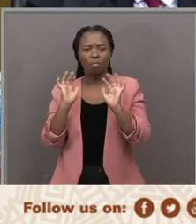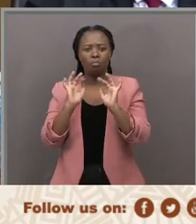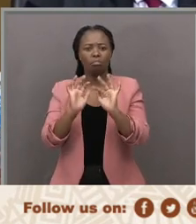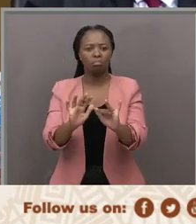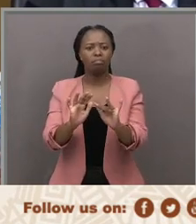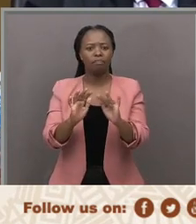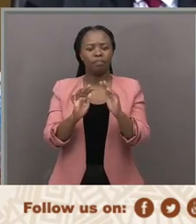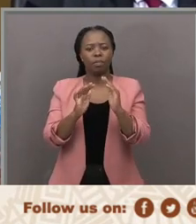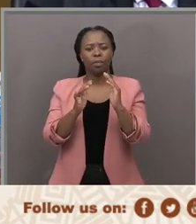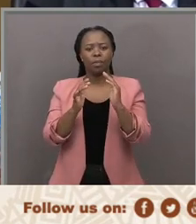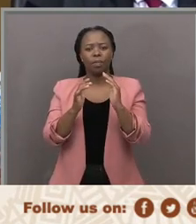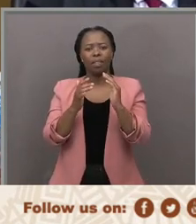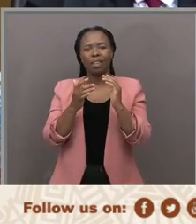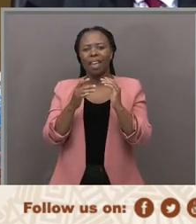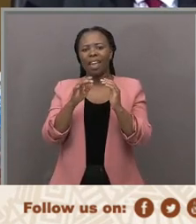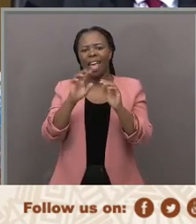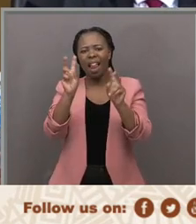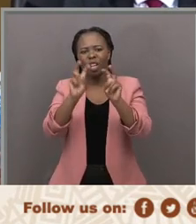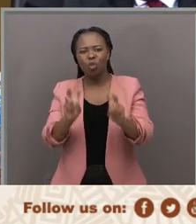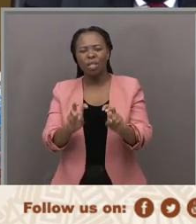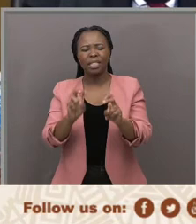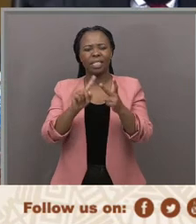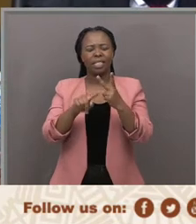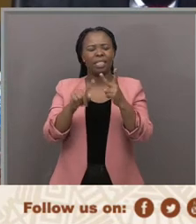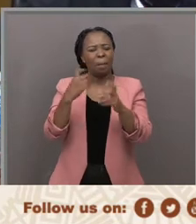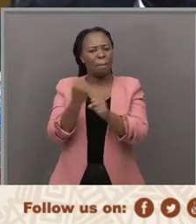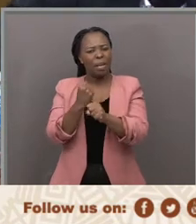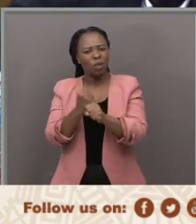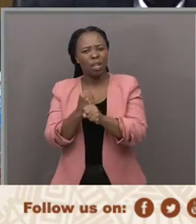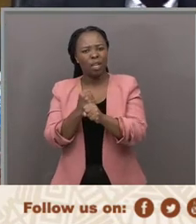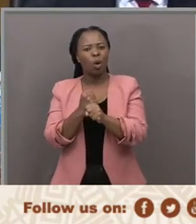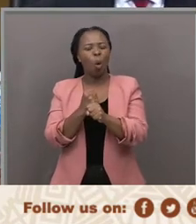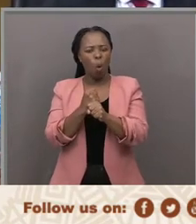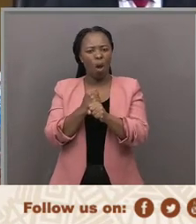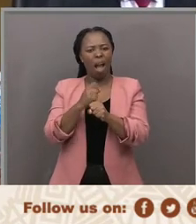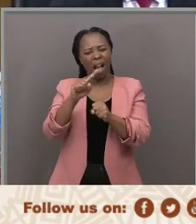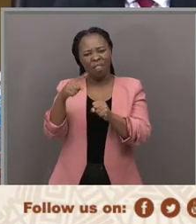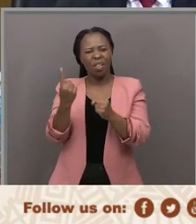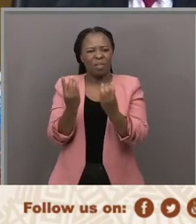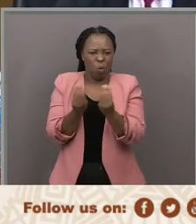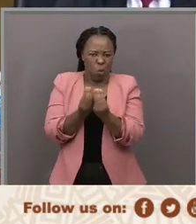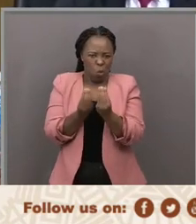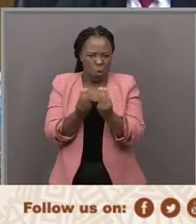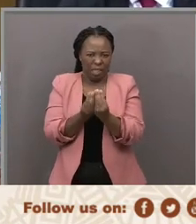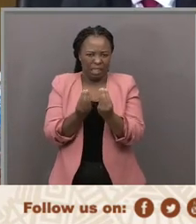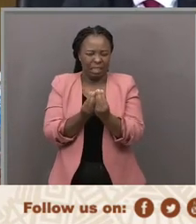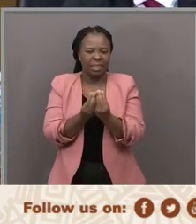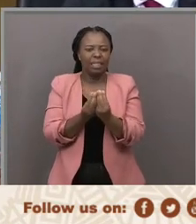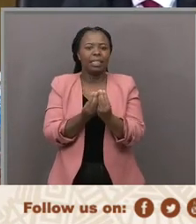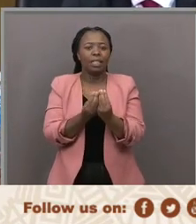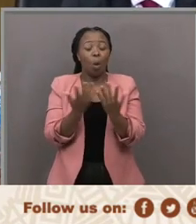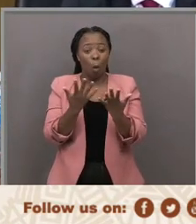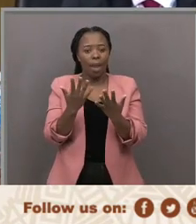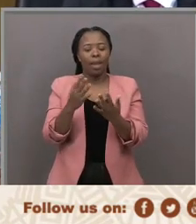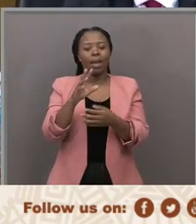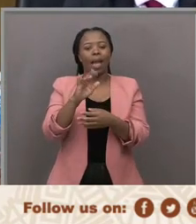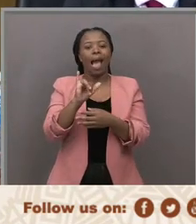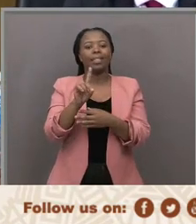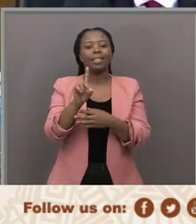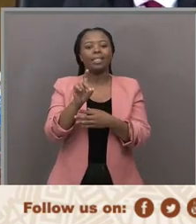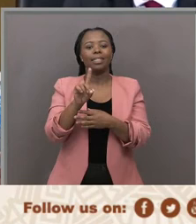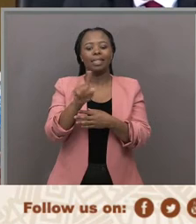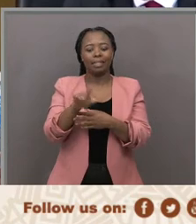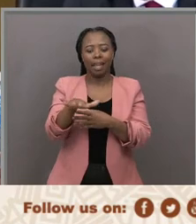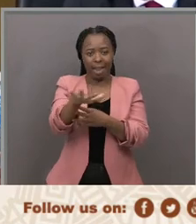manufacturers and other manufacturers of goods in that IDZ. So it